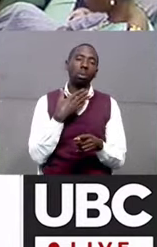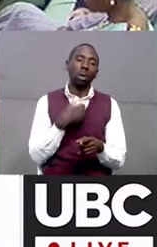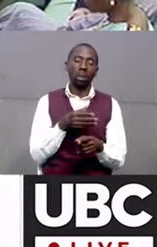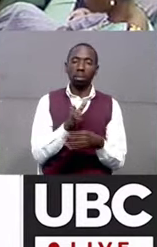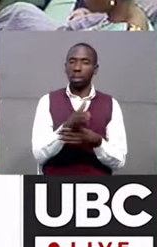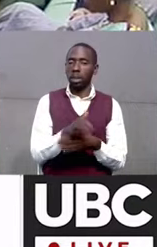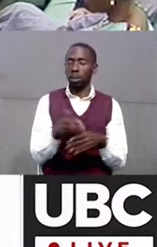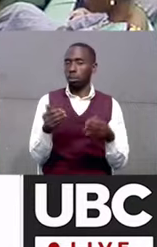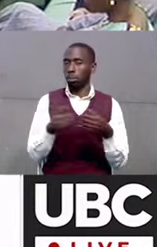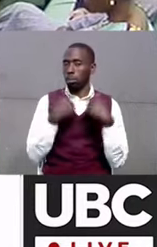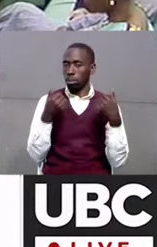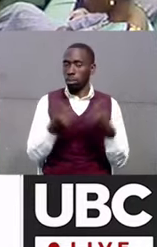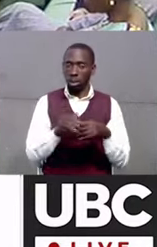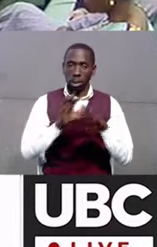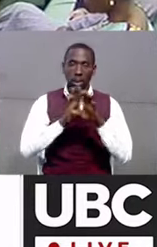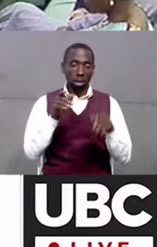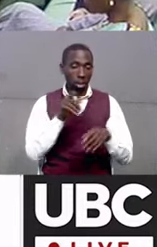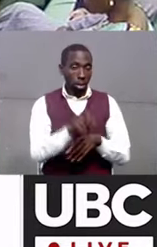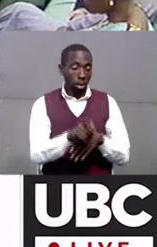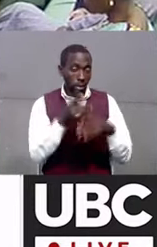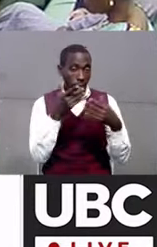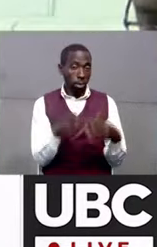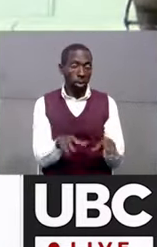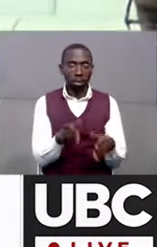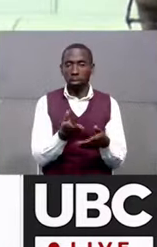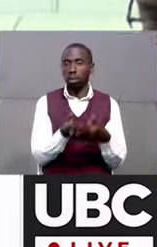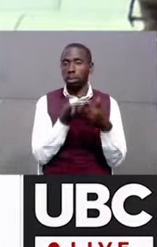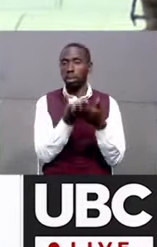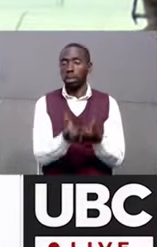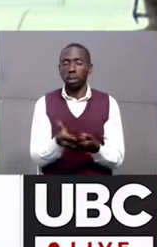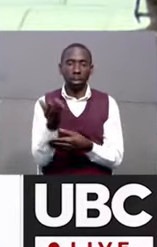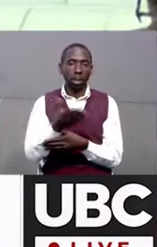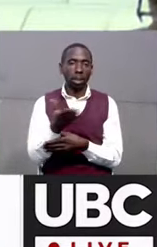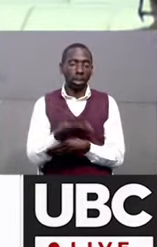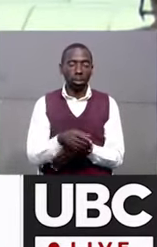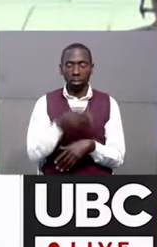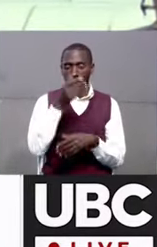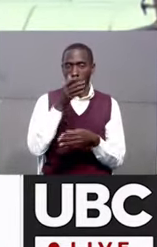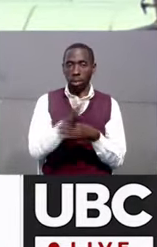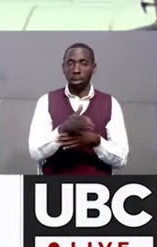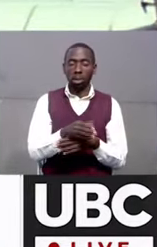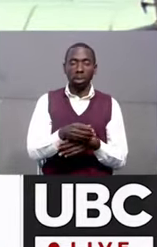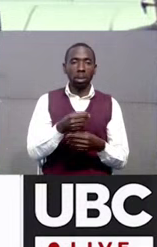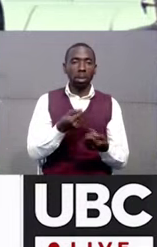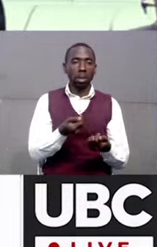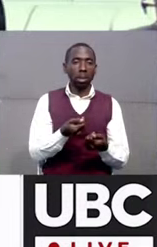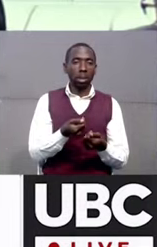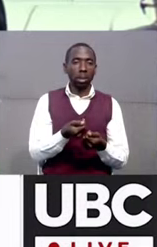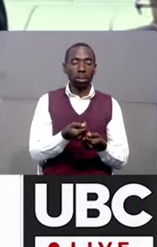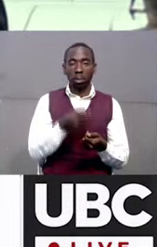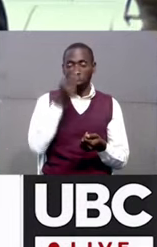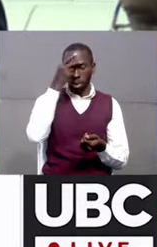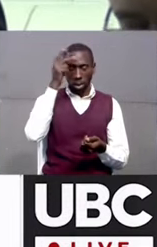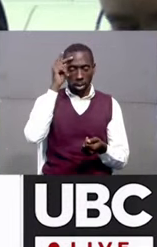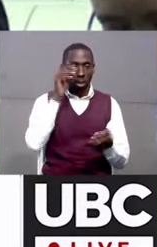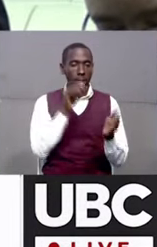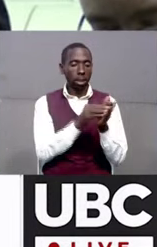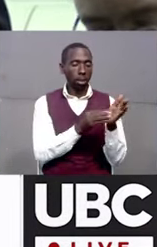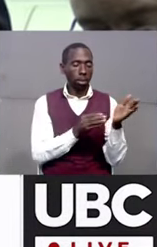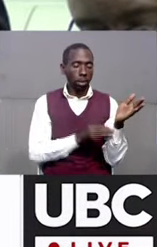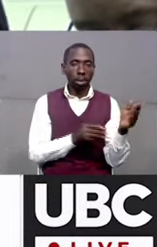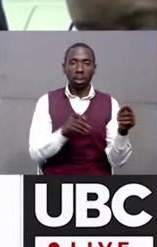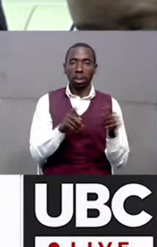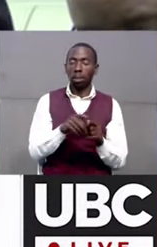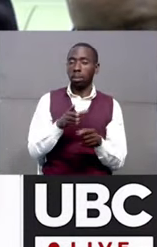that he presented a policy statement to the sessional committee. Sessional committee reported to the budget